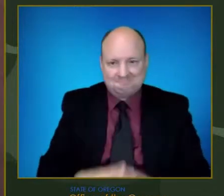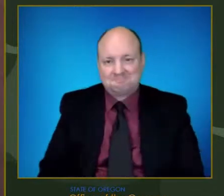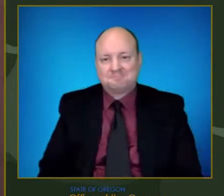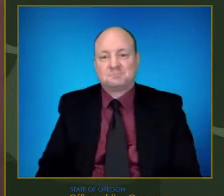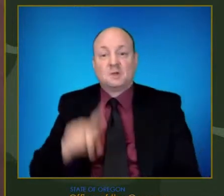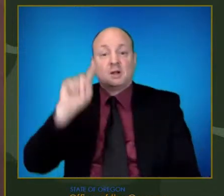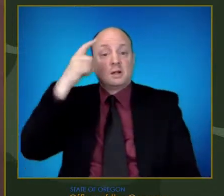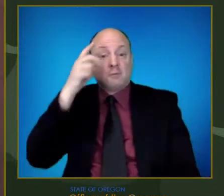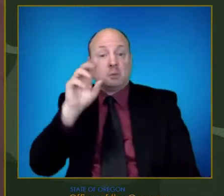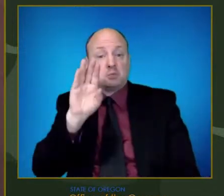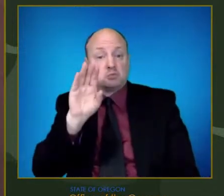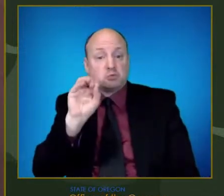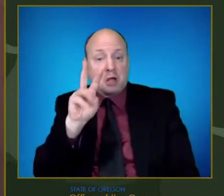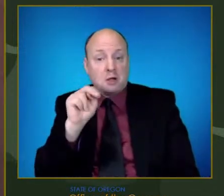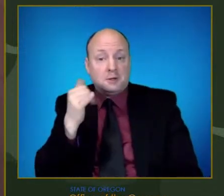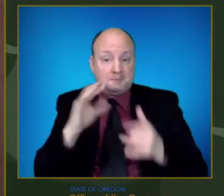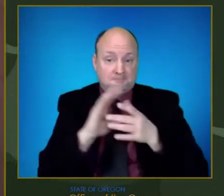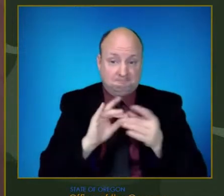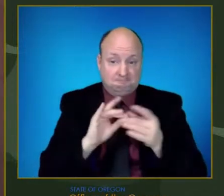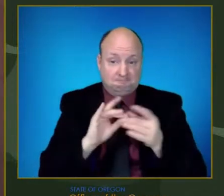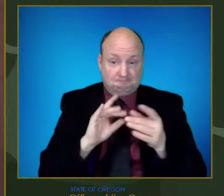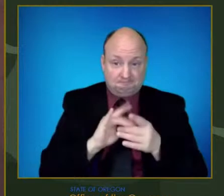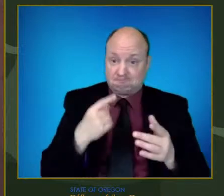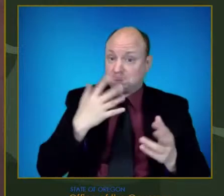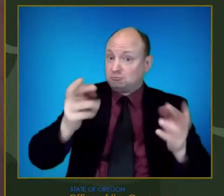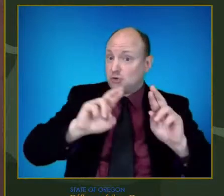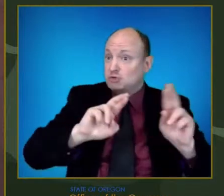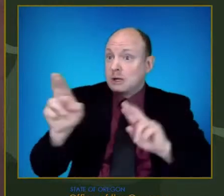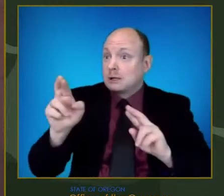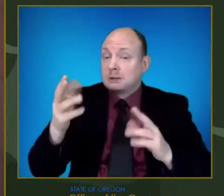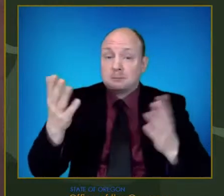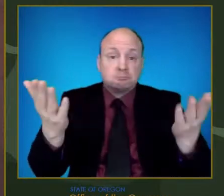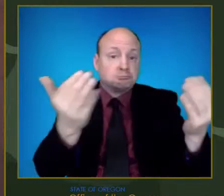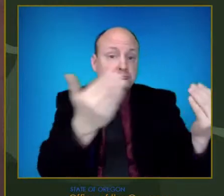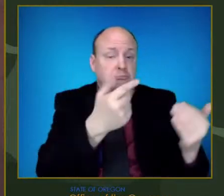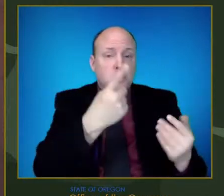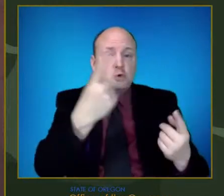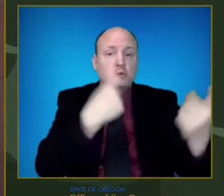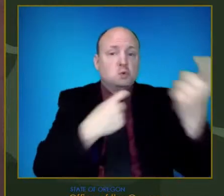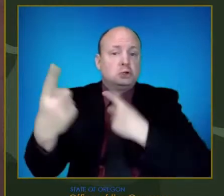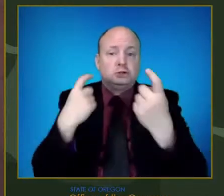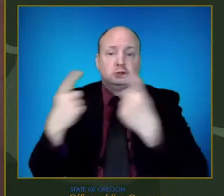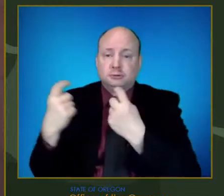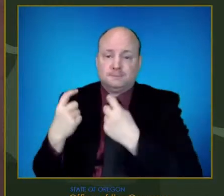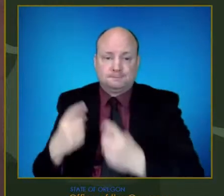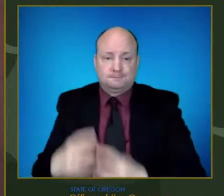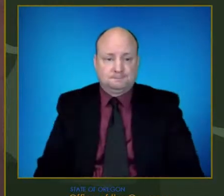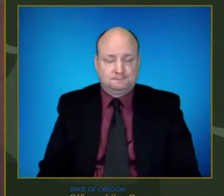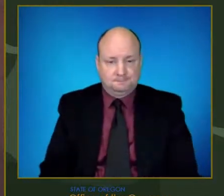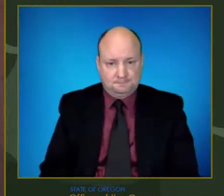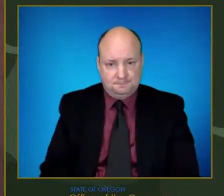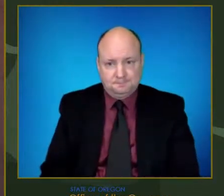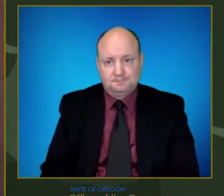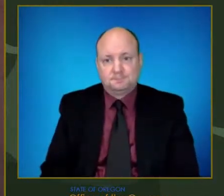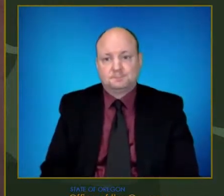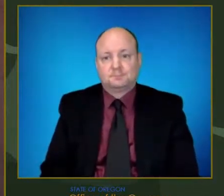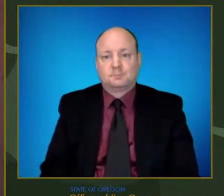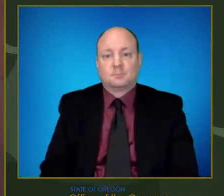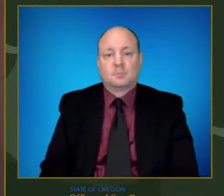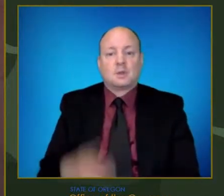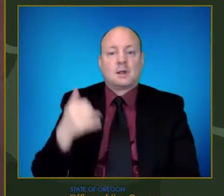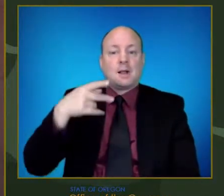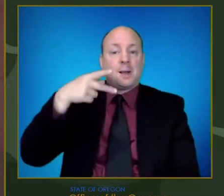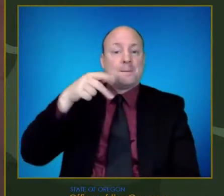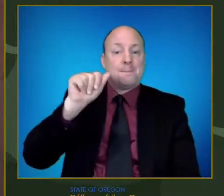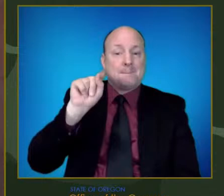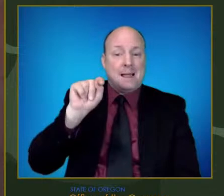that, Charles, we're ready for questions. Thank you, Governor. We'll get started with Pat Duras from KGW. Go ahead,